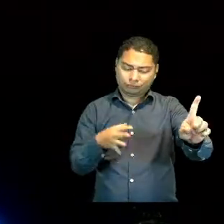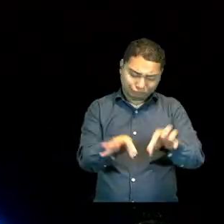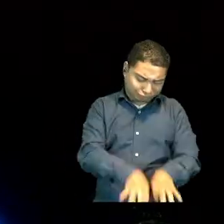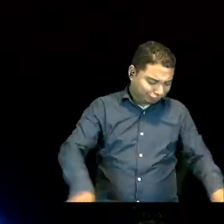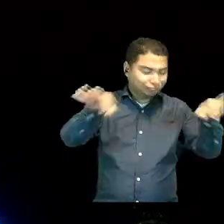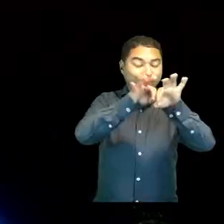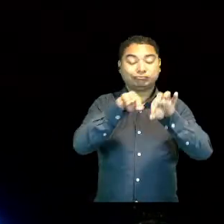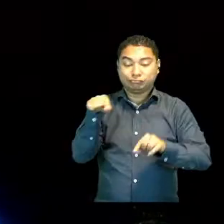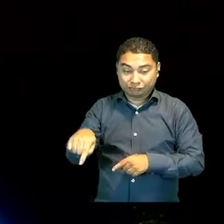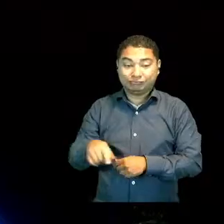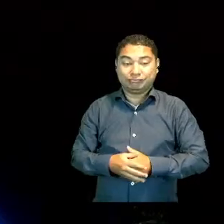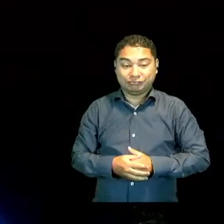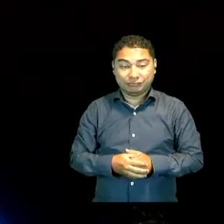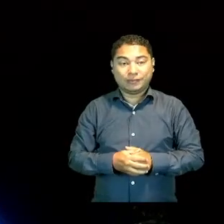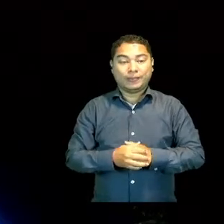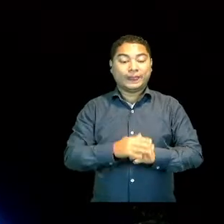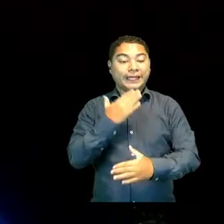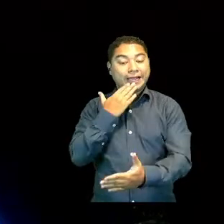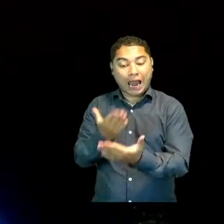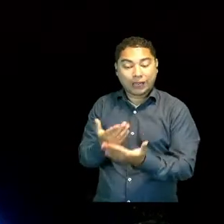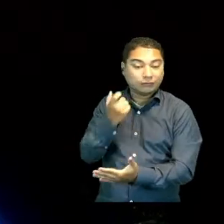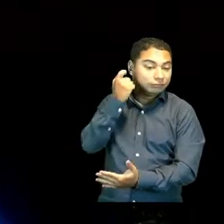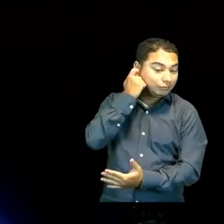Thank you, Francia.